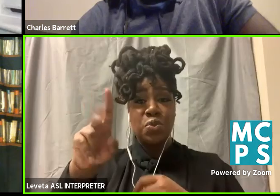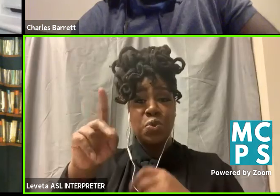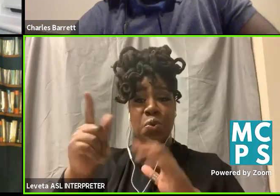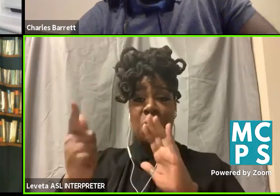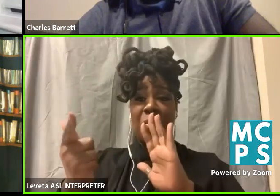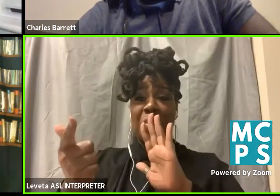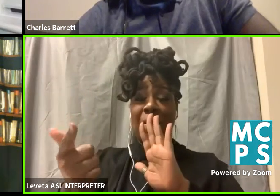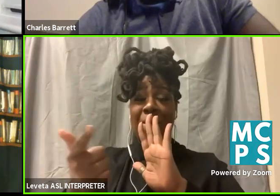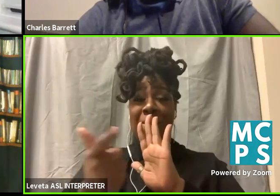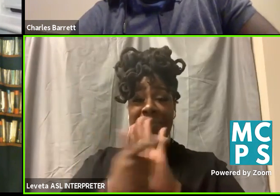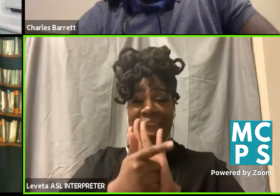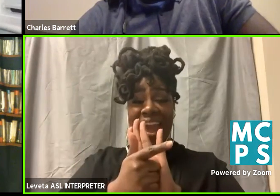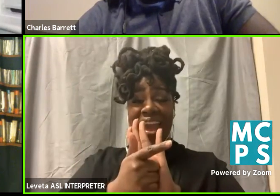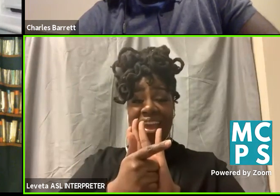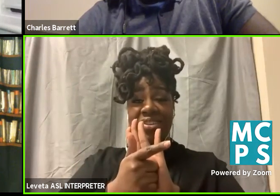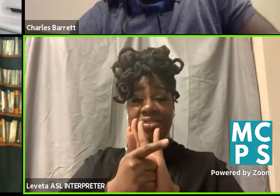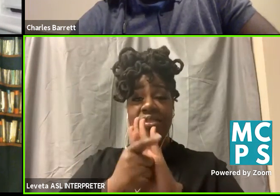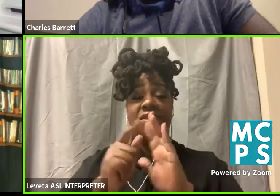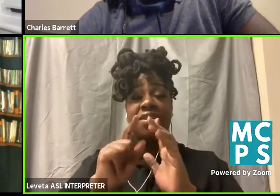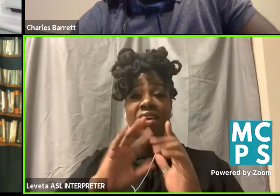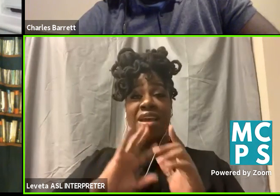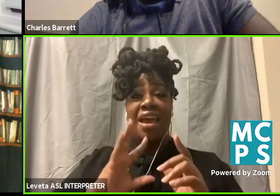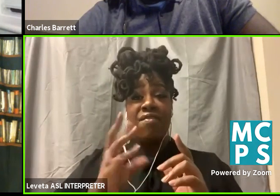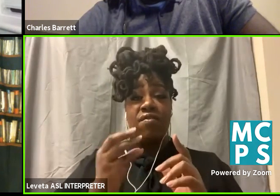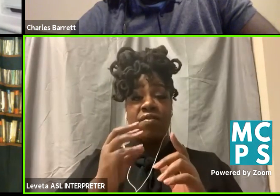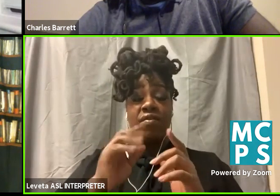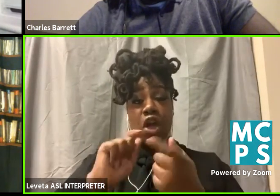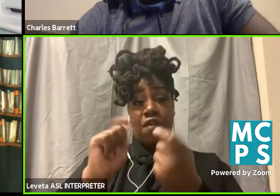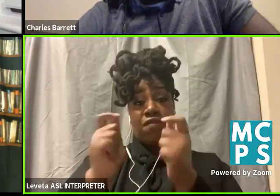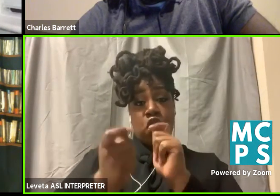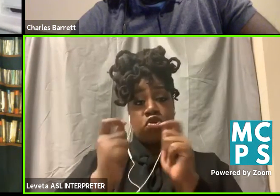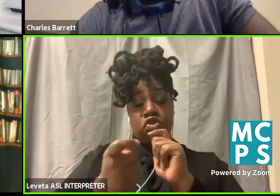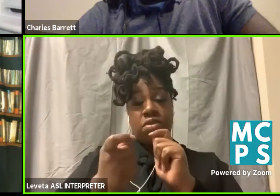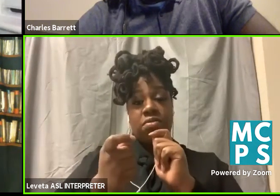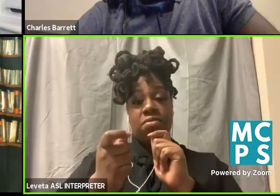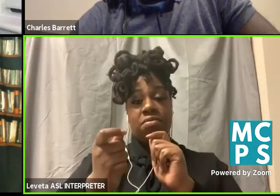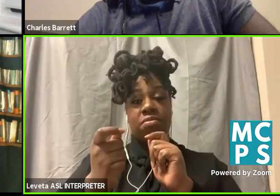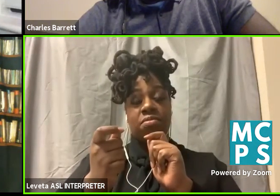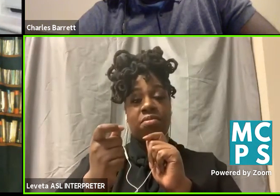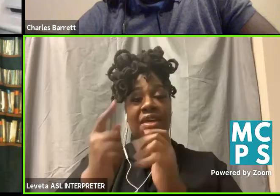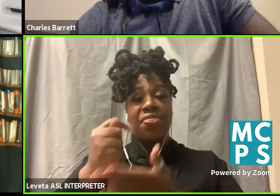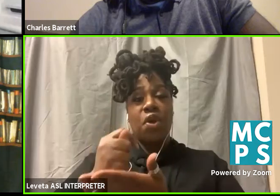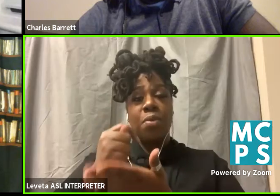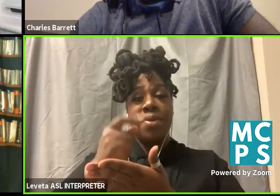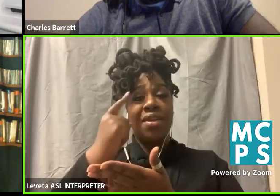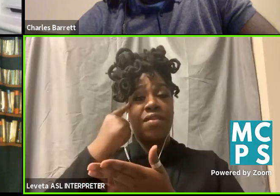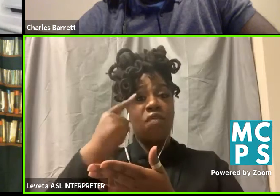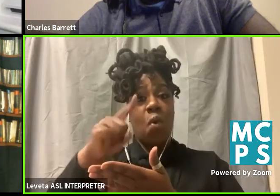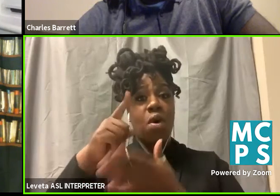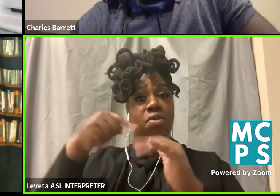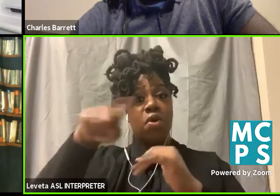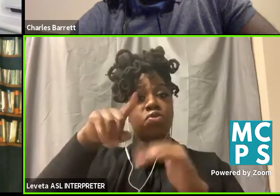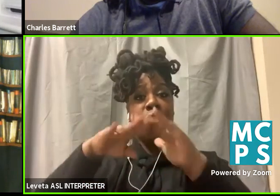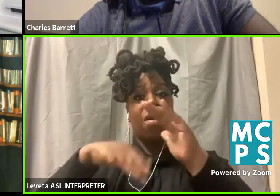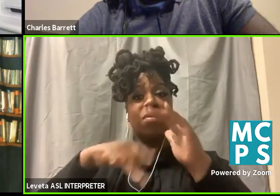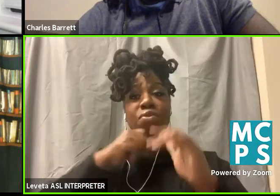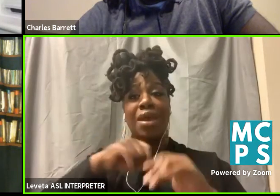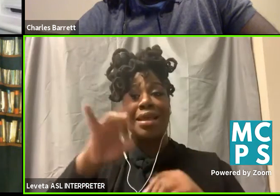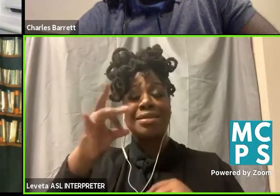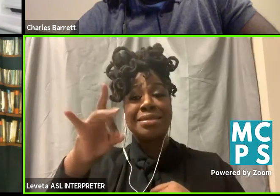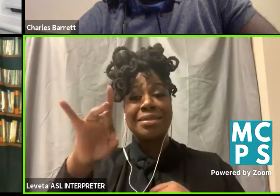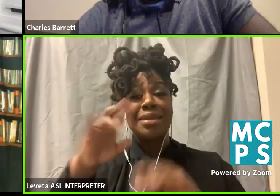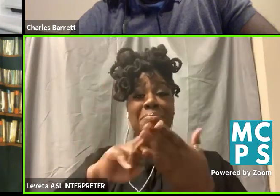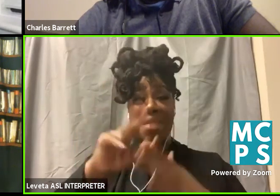for minors, right? So we're talking about 34 of our states and territories in this